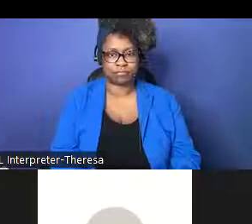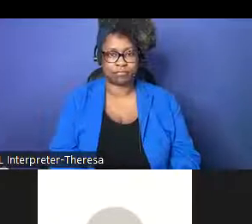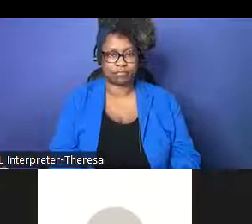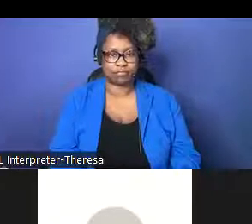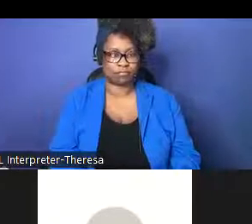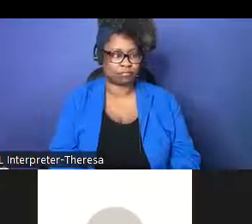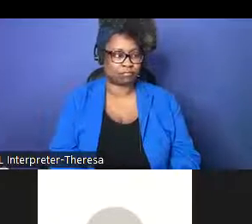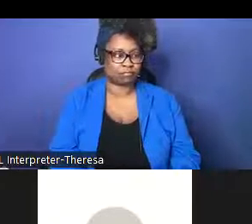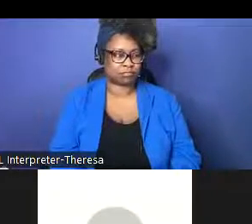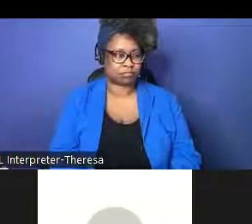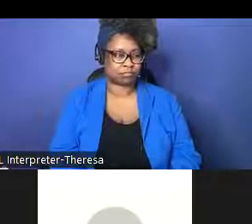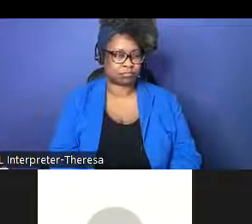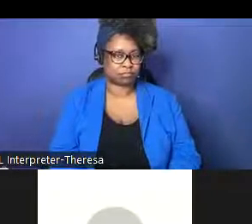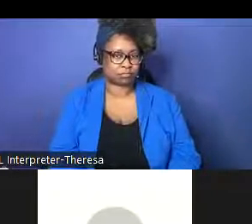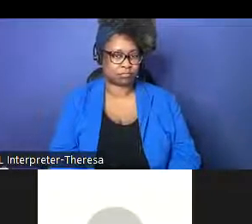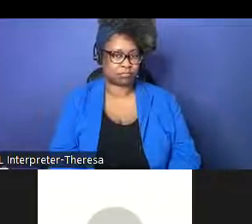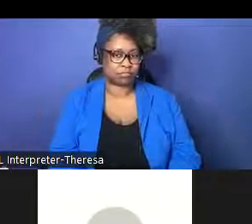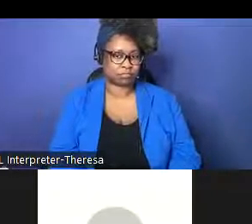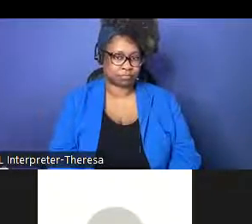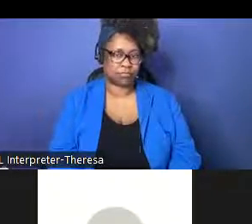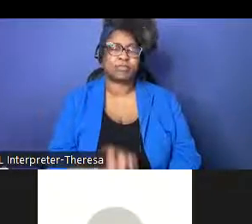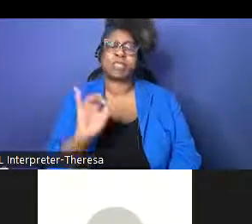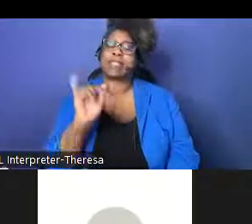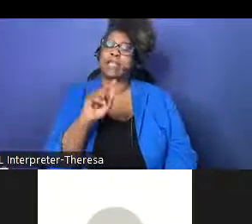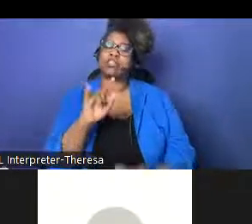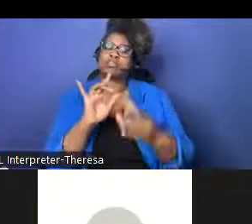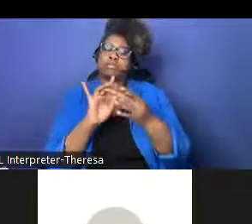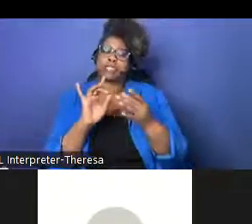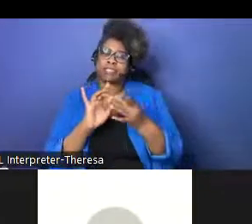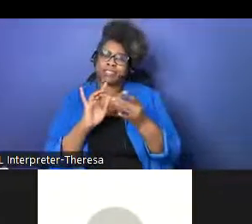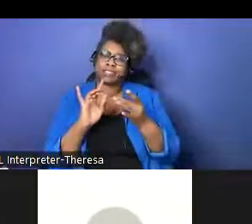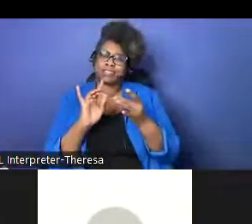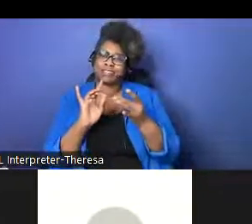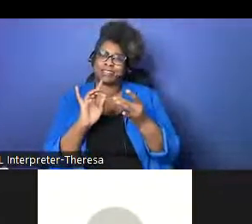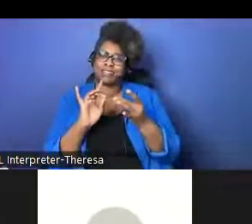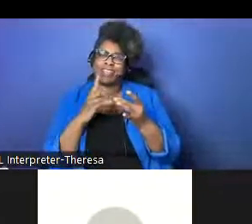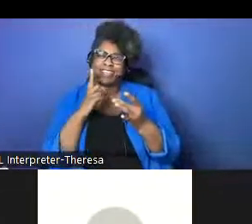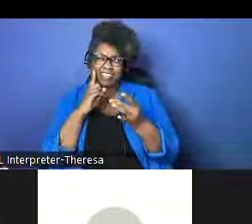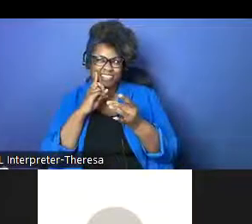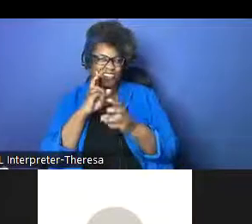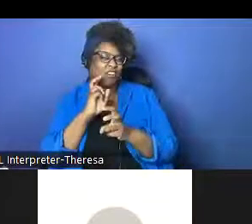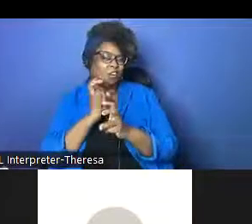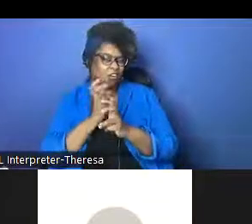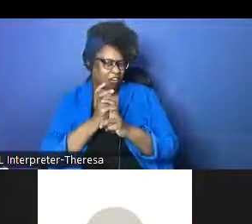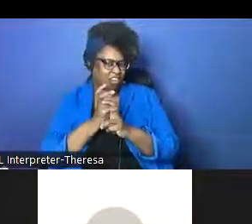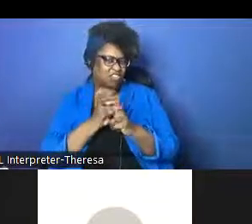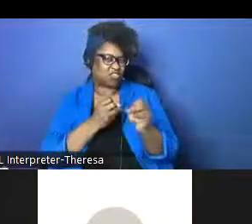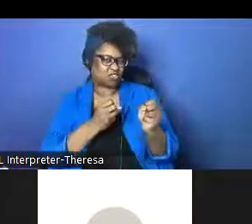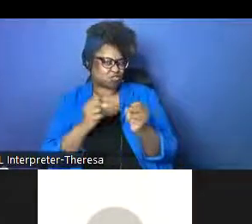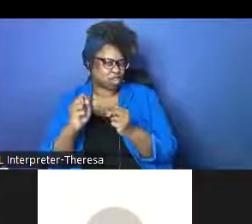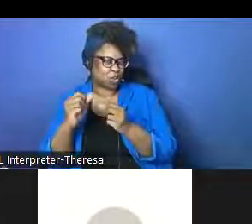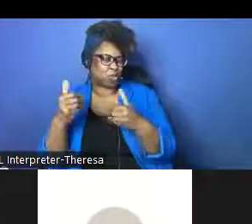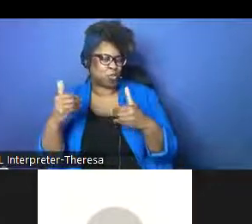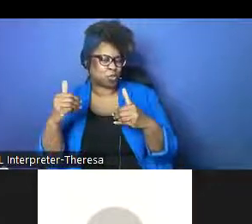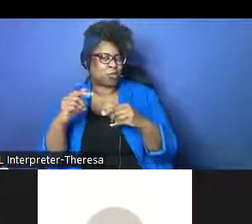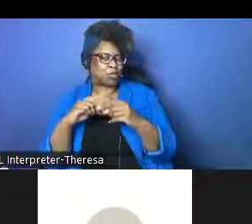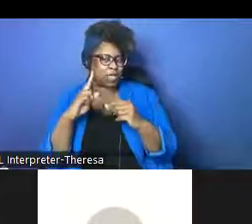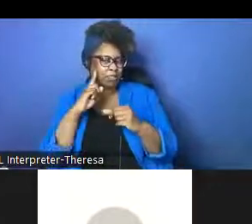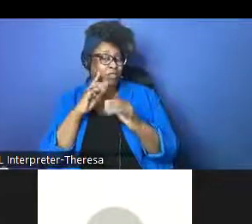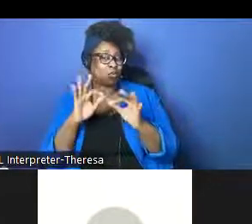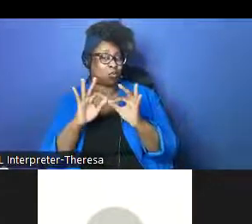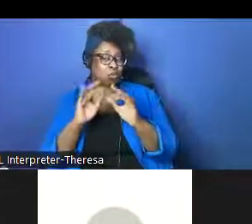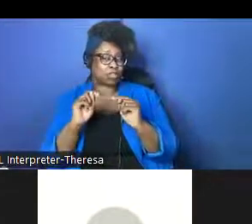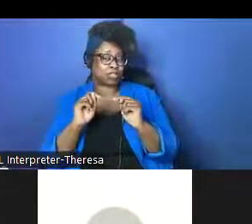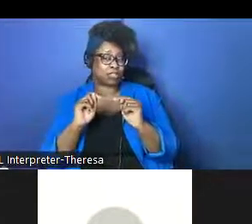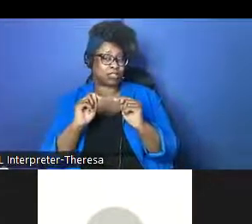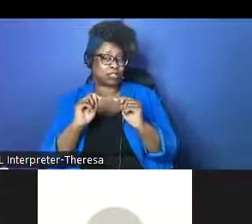So this is definitely, like you mentioned, I think the hardest strategy of all, but I think it's definitely worth it, right? Because I